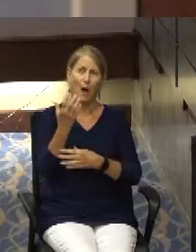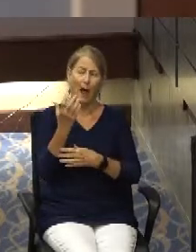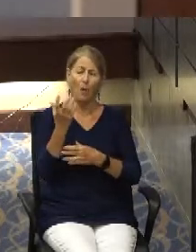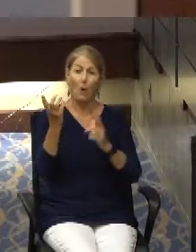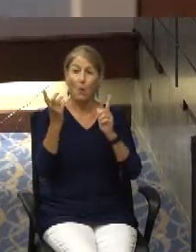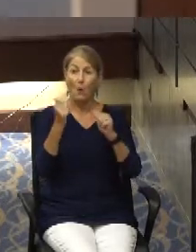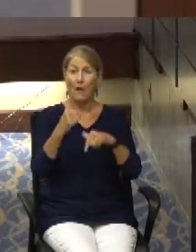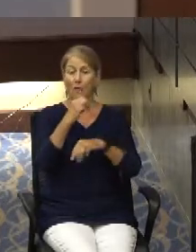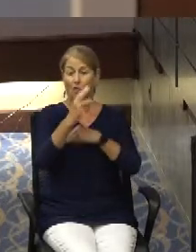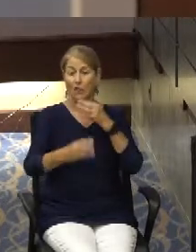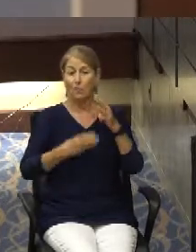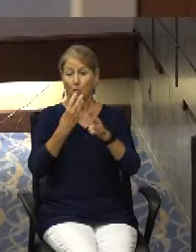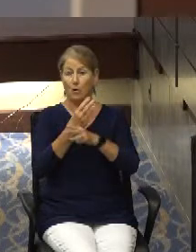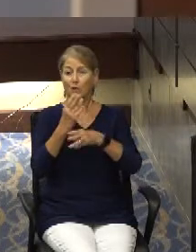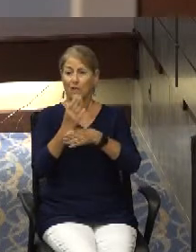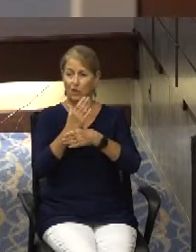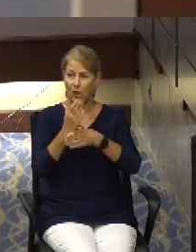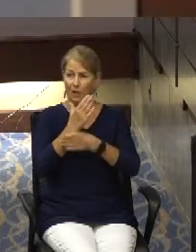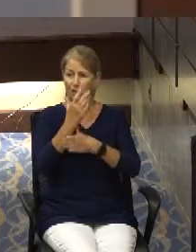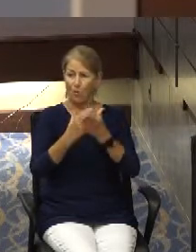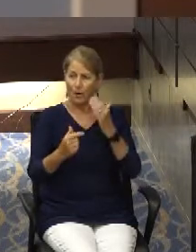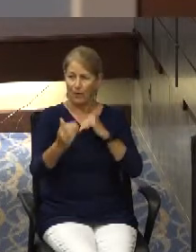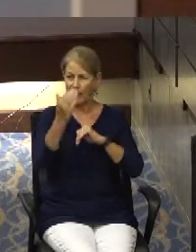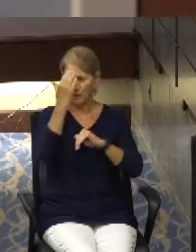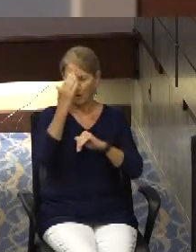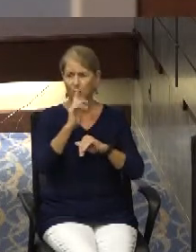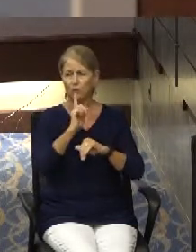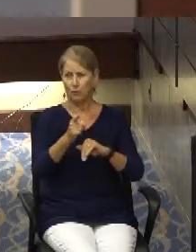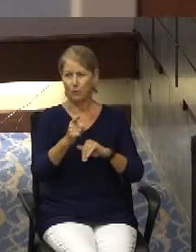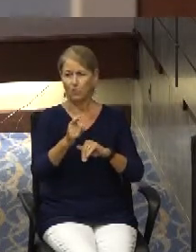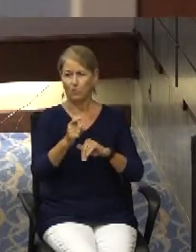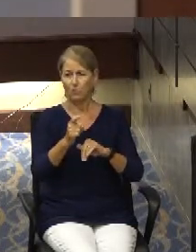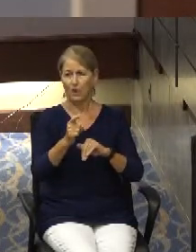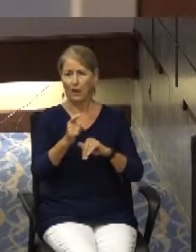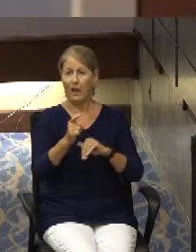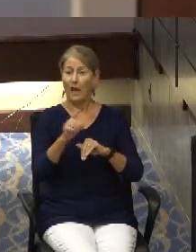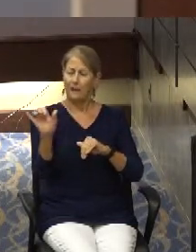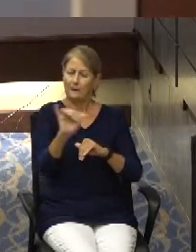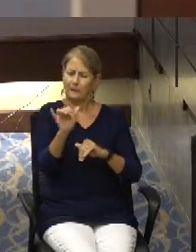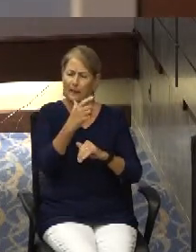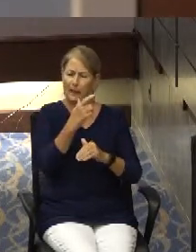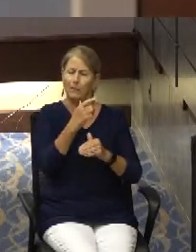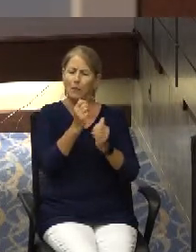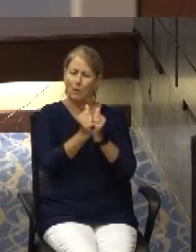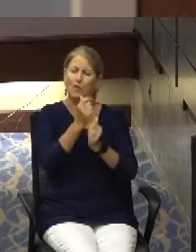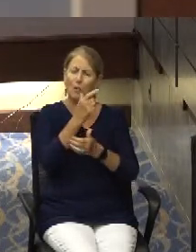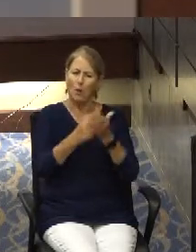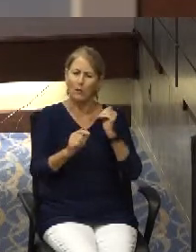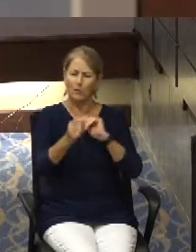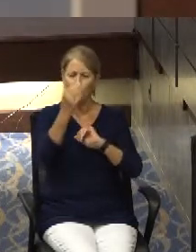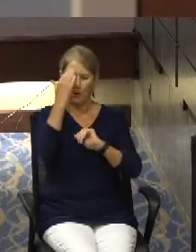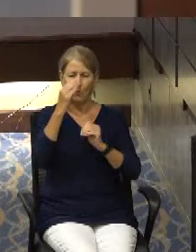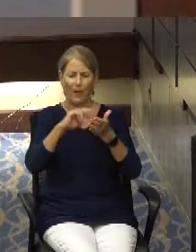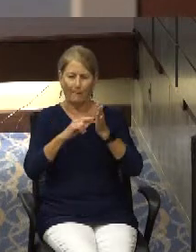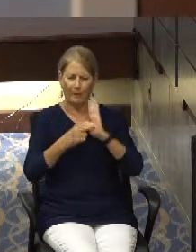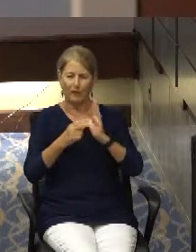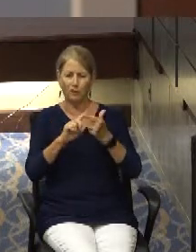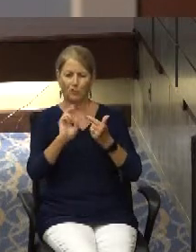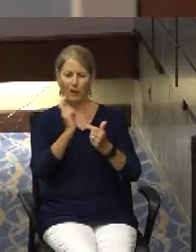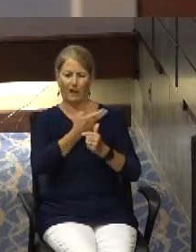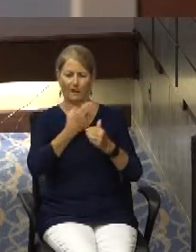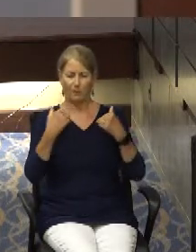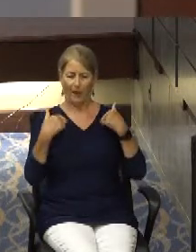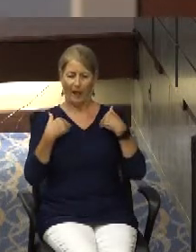the world shares what they know is true and it lines up with what you know. So what that means to us is that we have